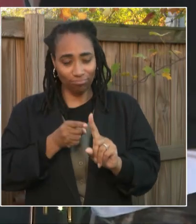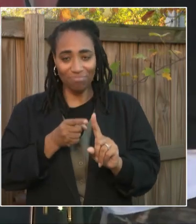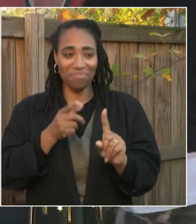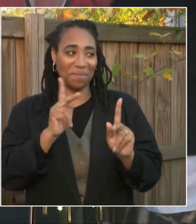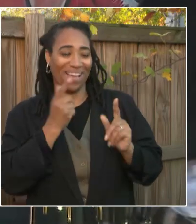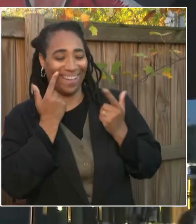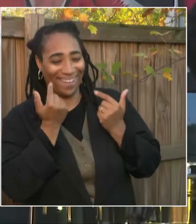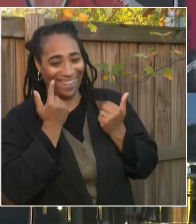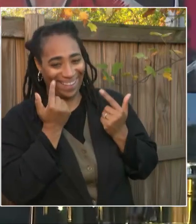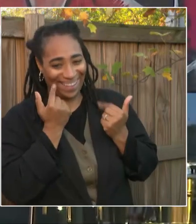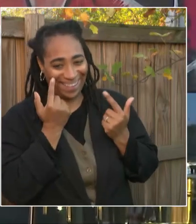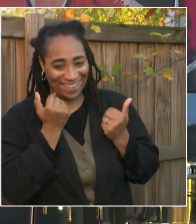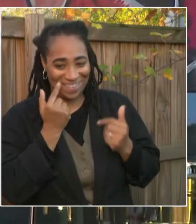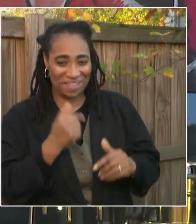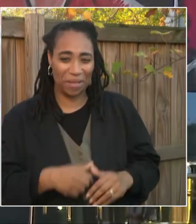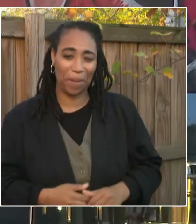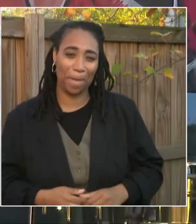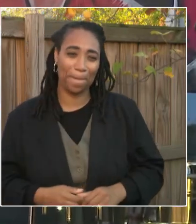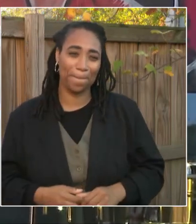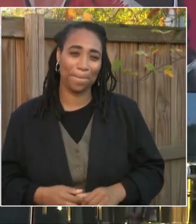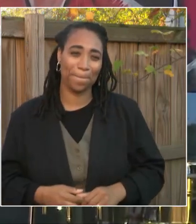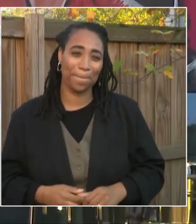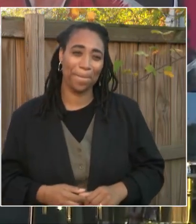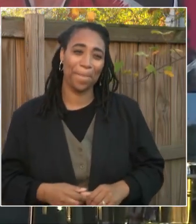all these pages of me, right?